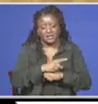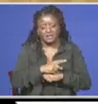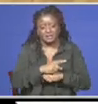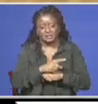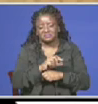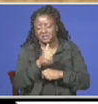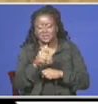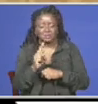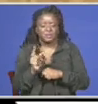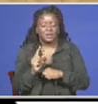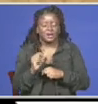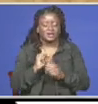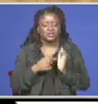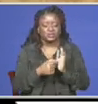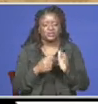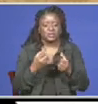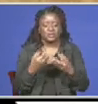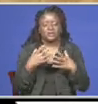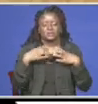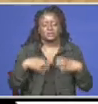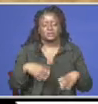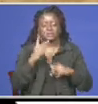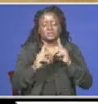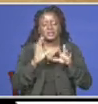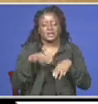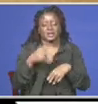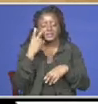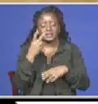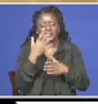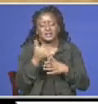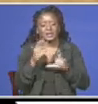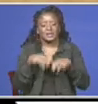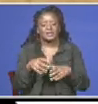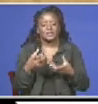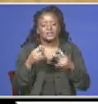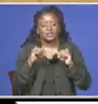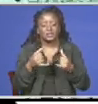I showed a lot of pieces that people can see that they can just, you know, wear anytime.